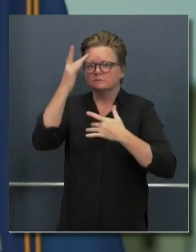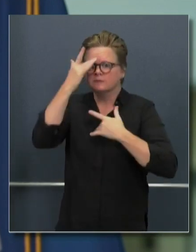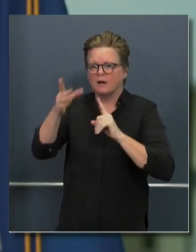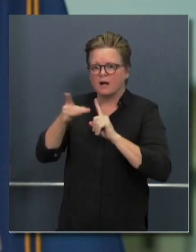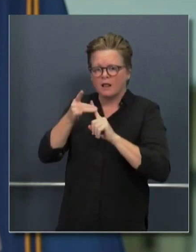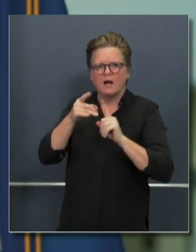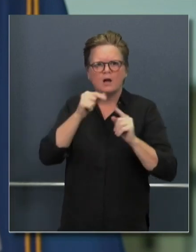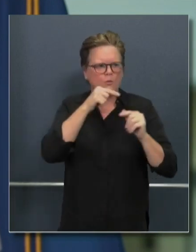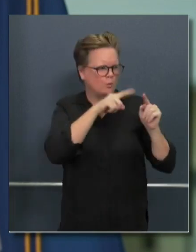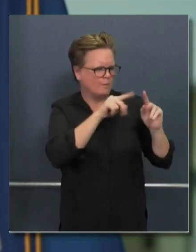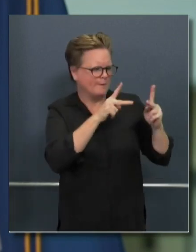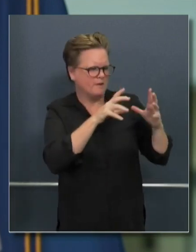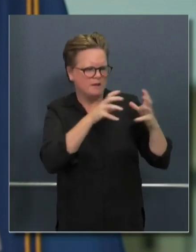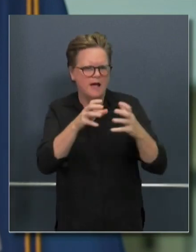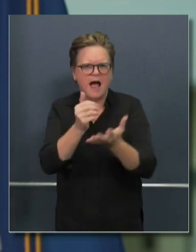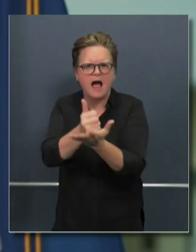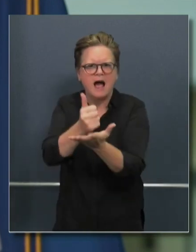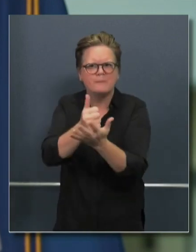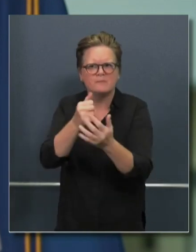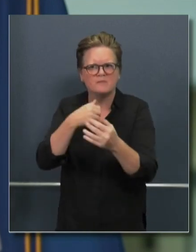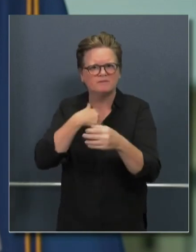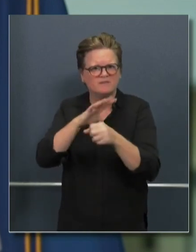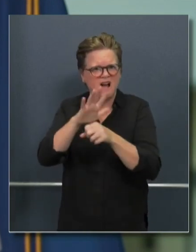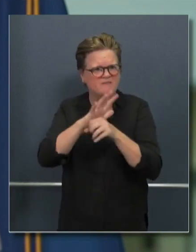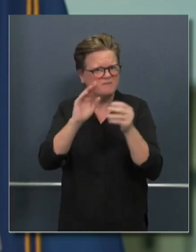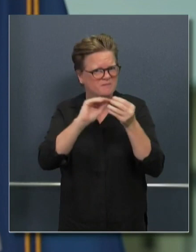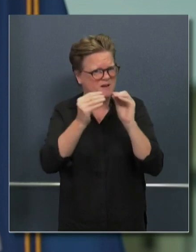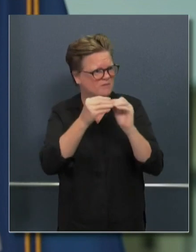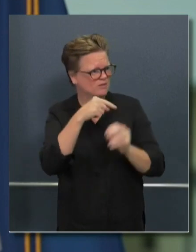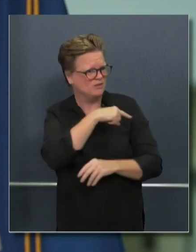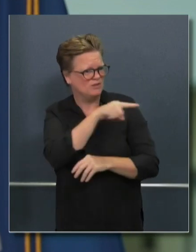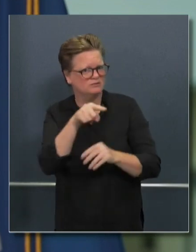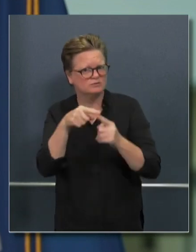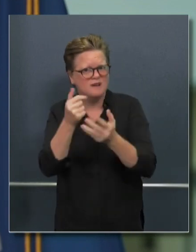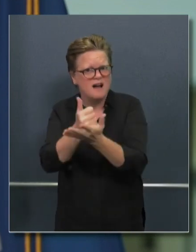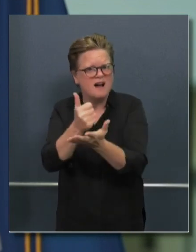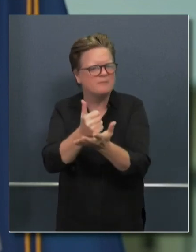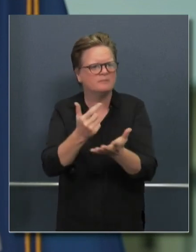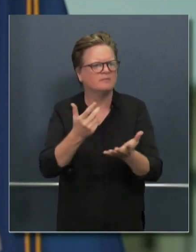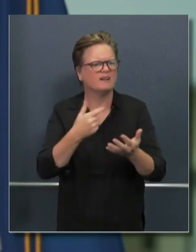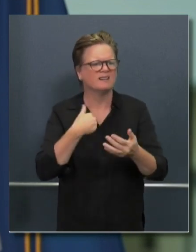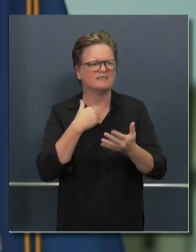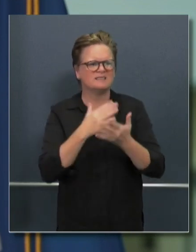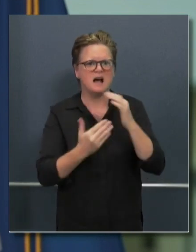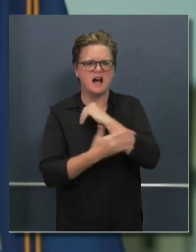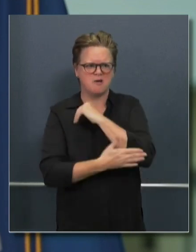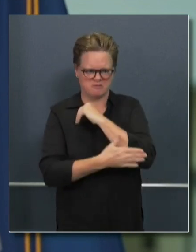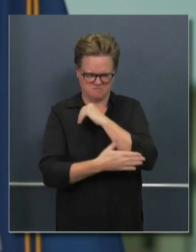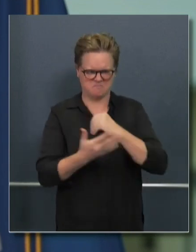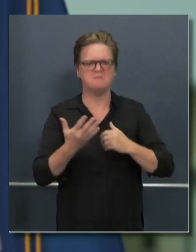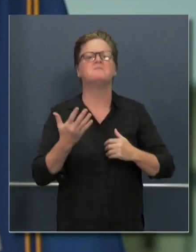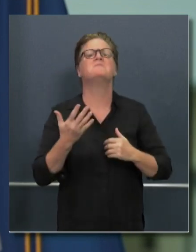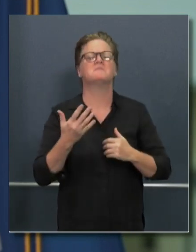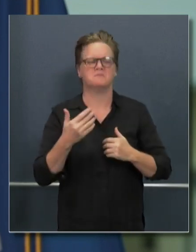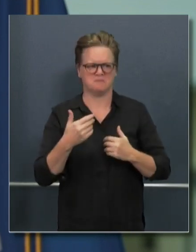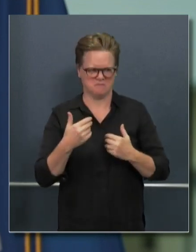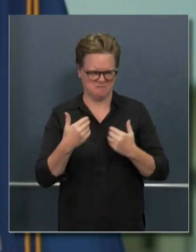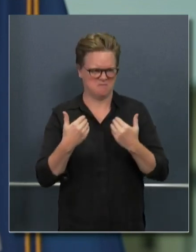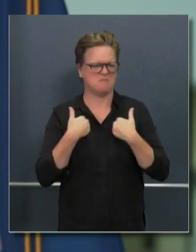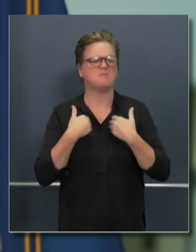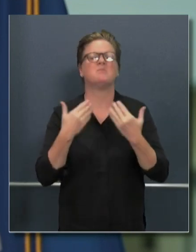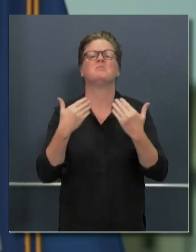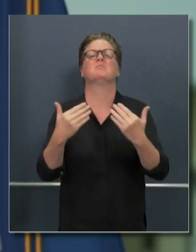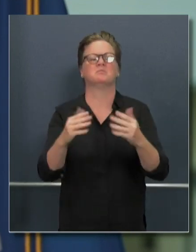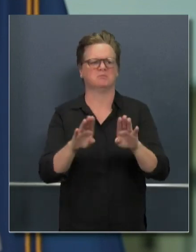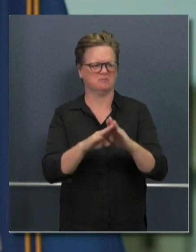is your response to counties that say the state is allowing reopening, yet there isn't adequate support to ensure testing